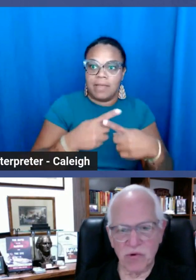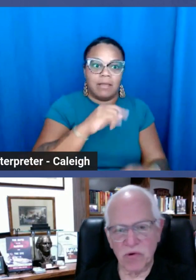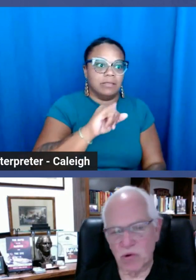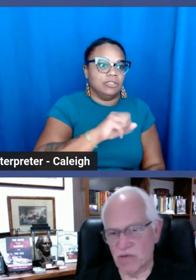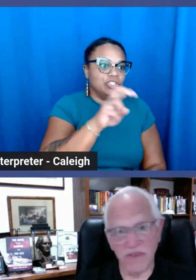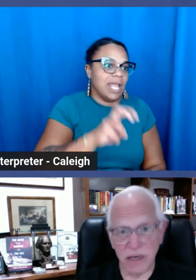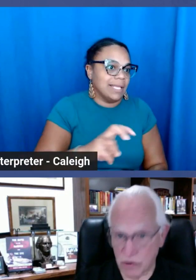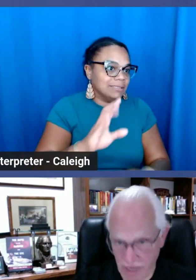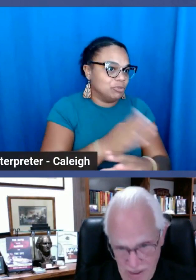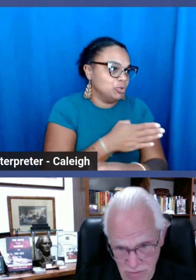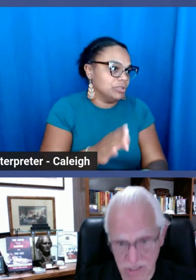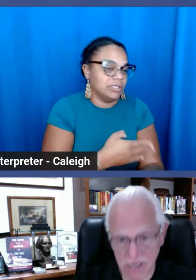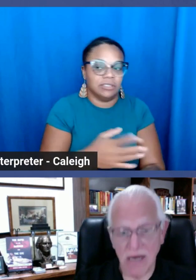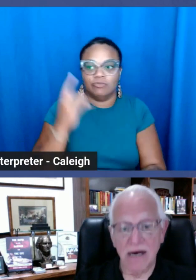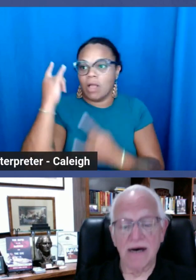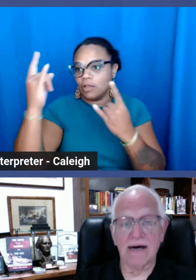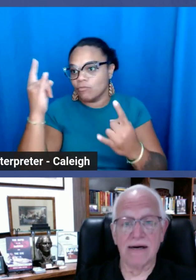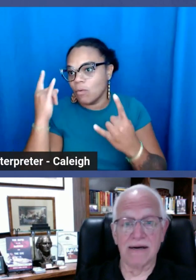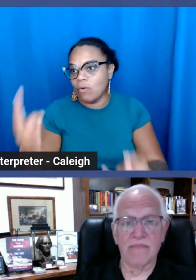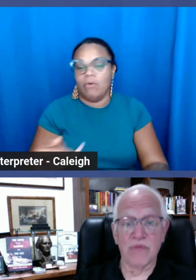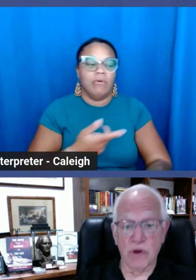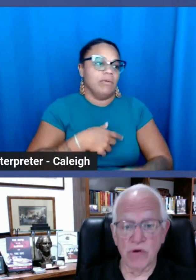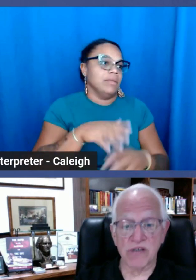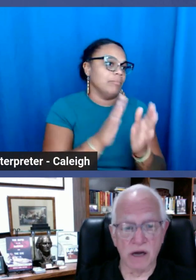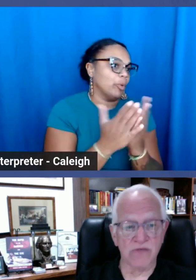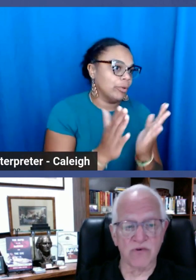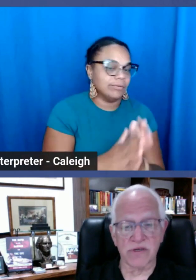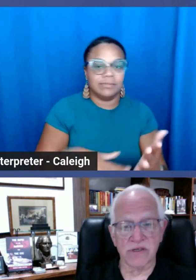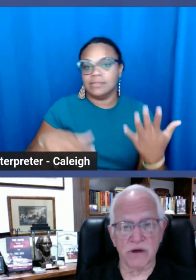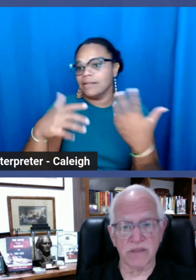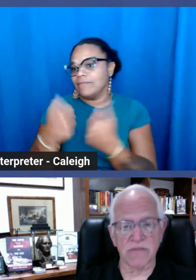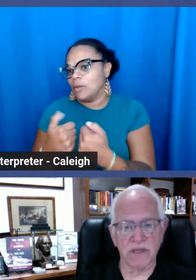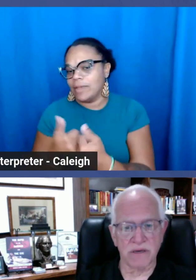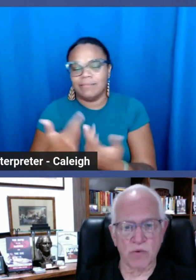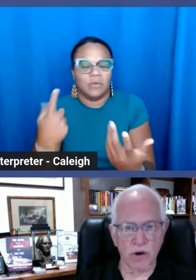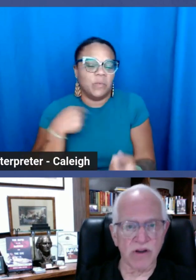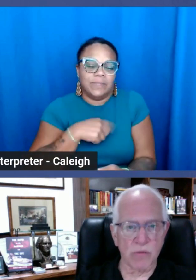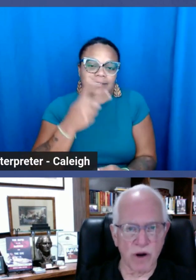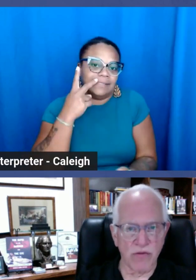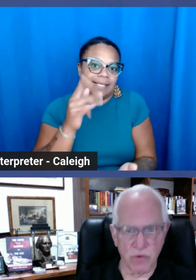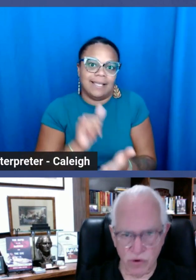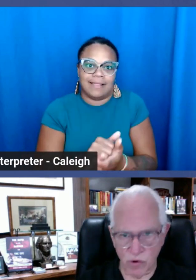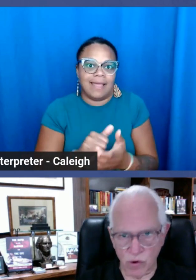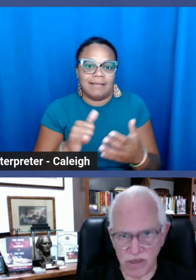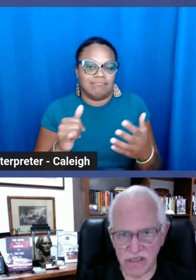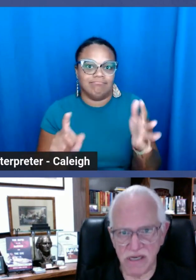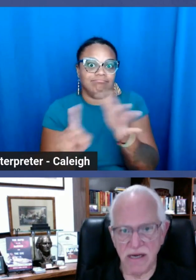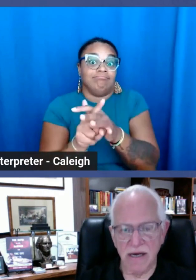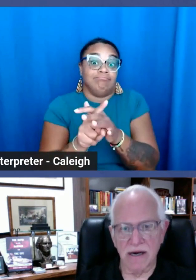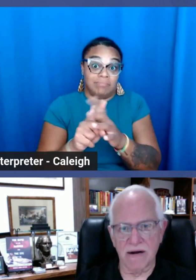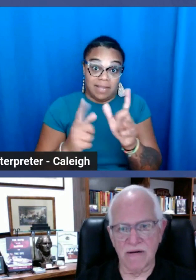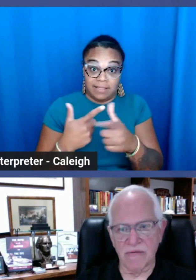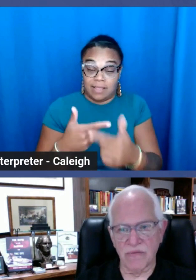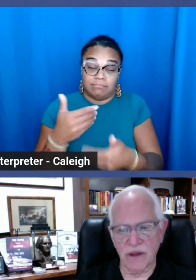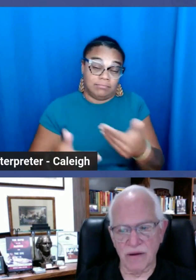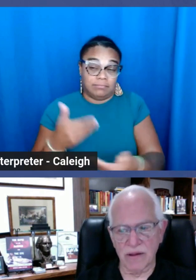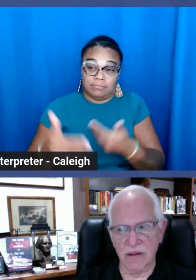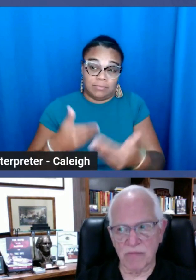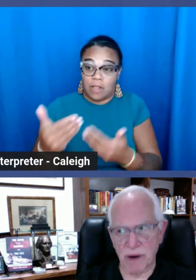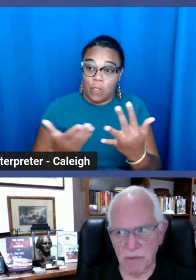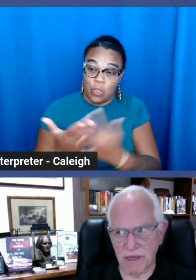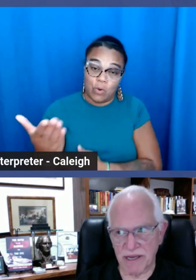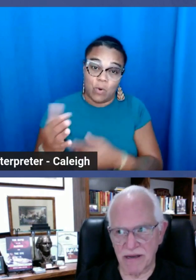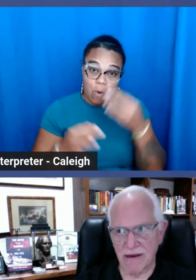and roll or video games. Those controversies ultimately work their way through the courts.